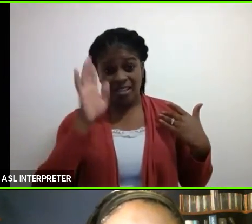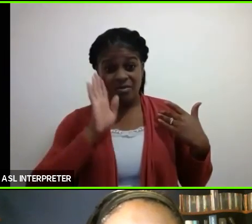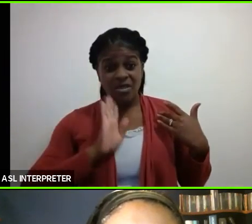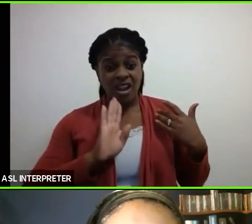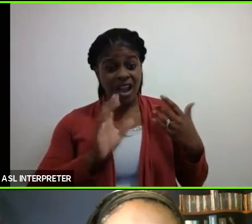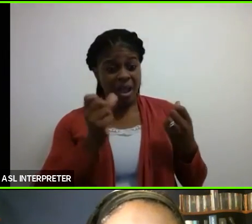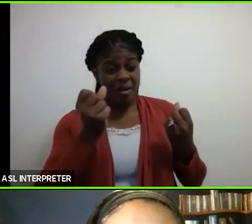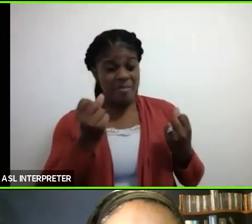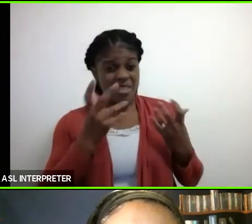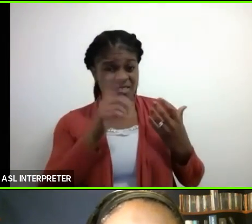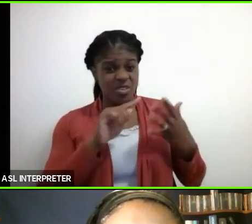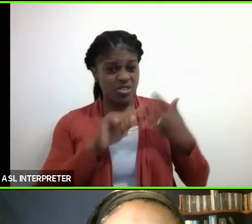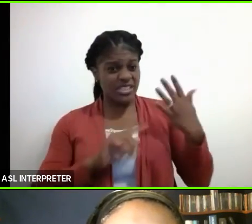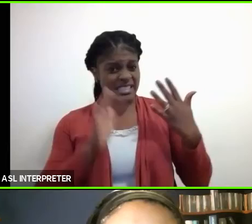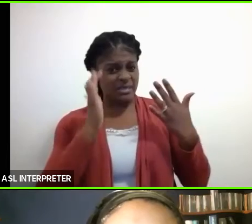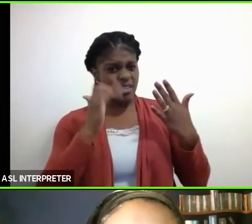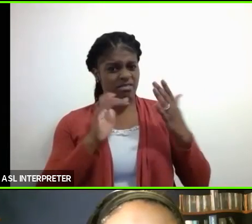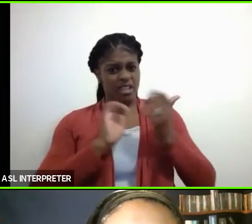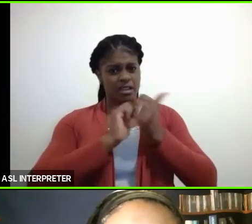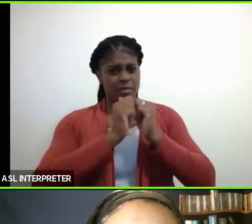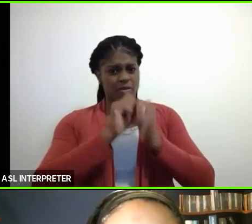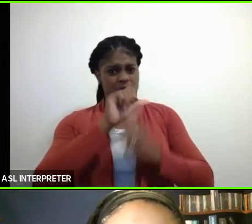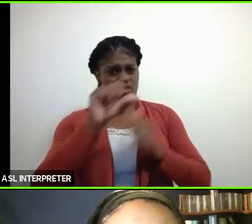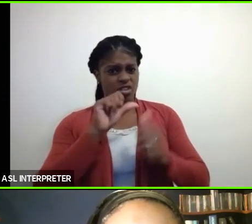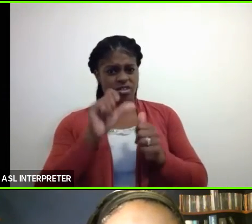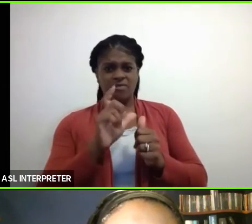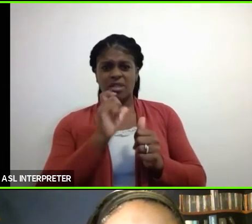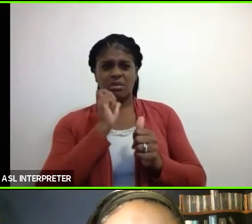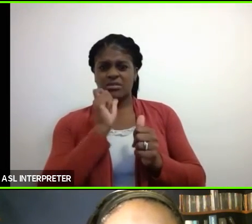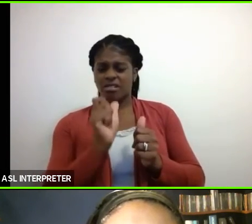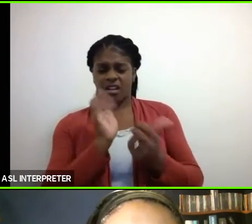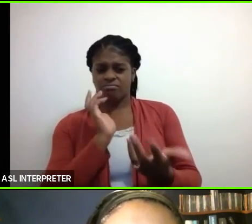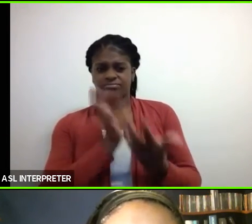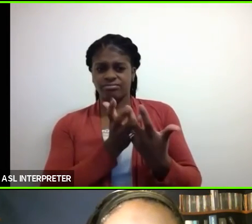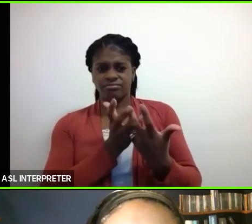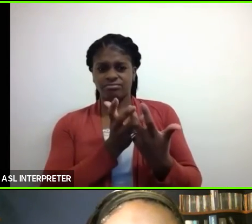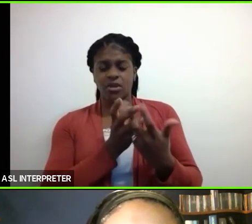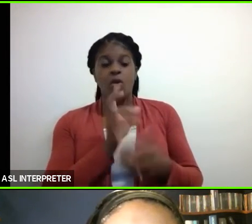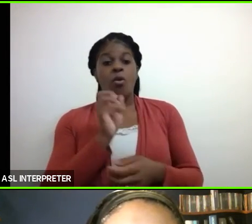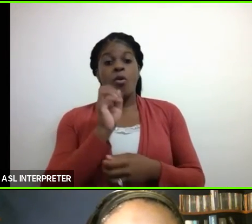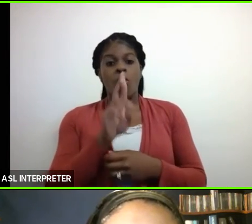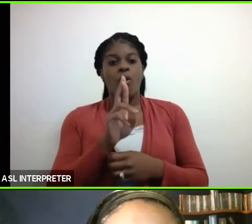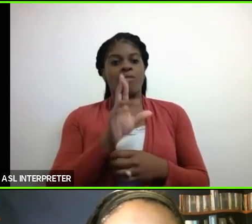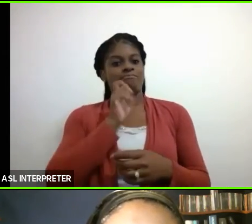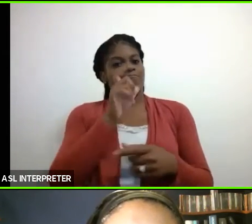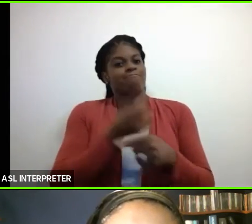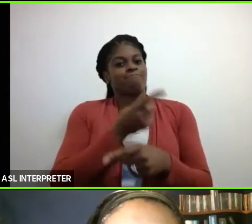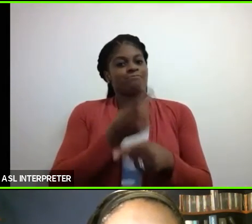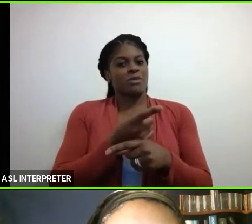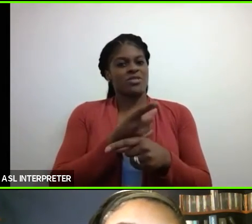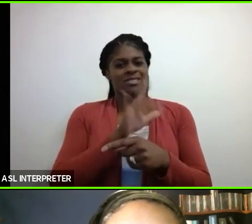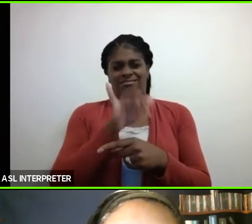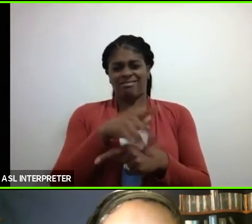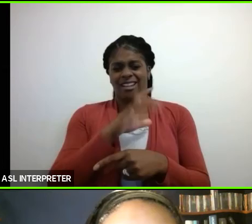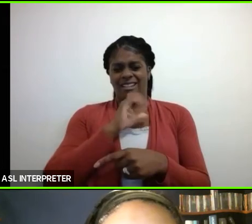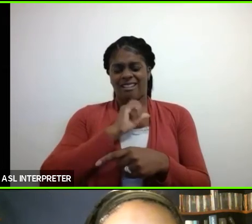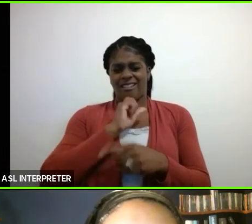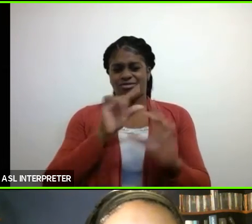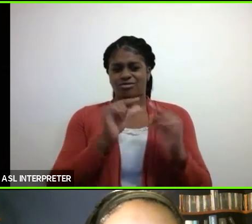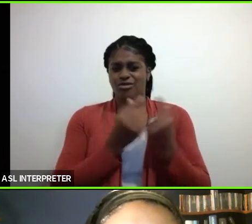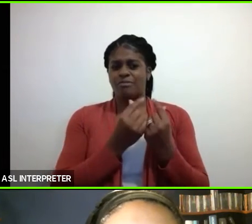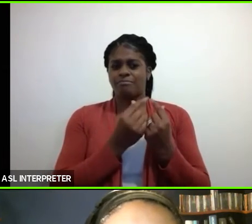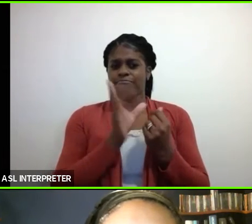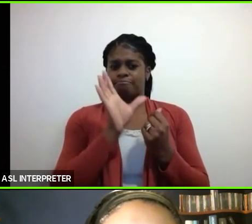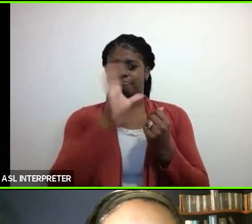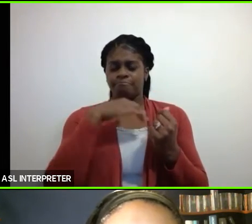either competing with one another and incompatible with one another, or inappropriate to the age group, right? And so